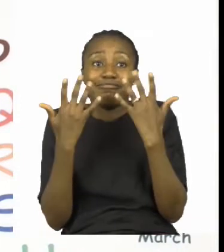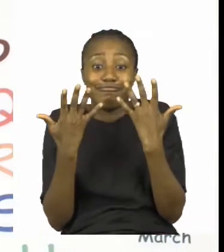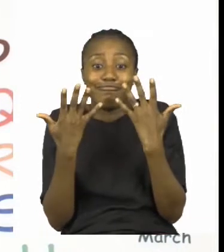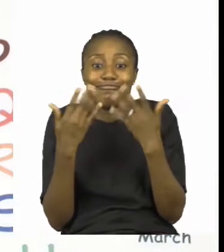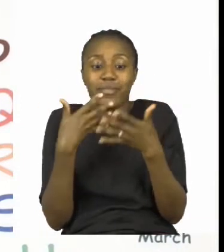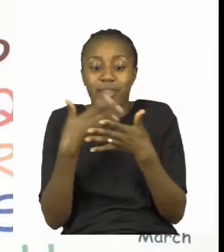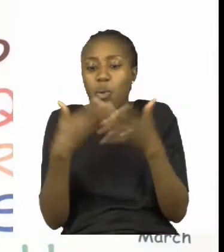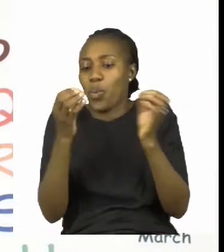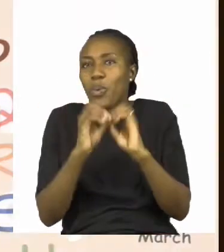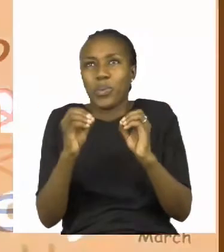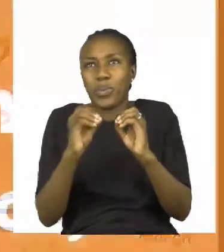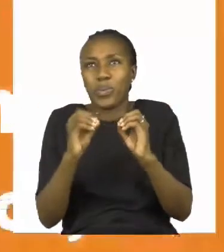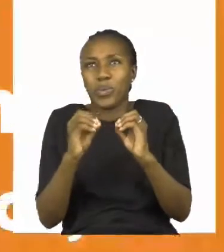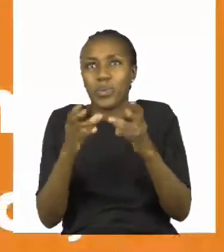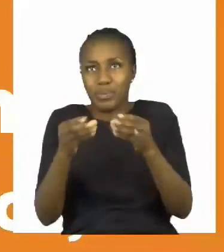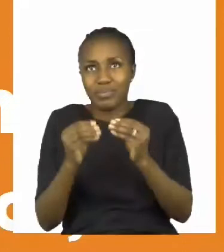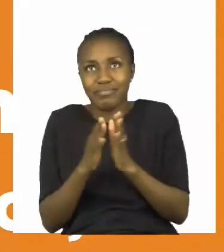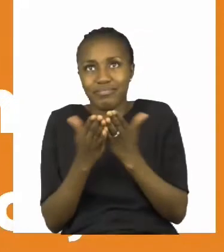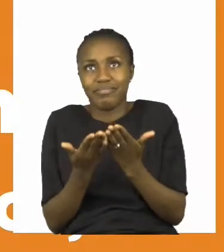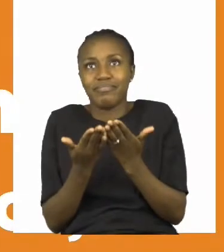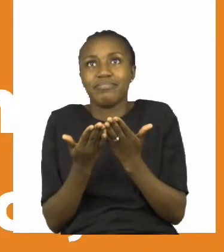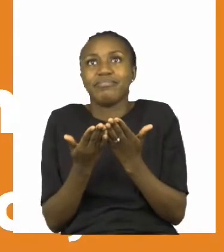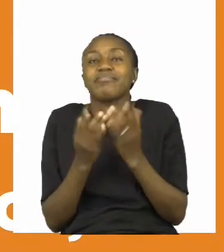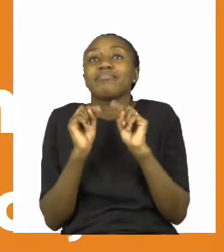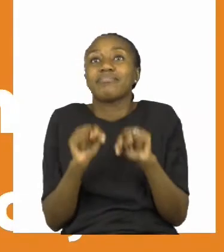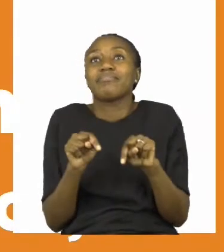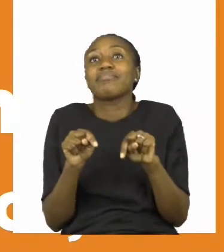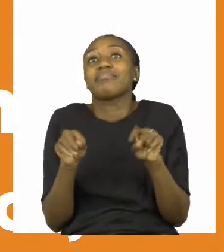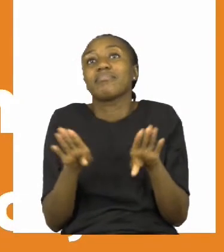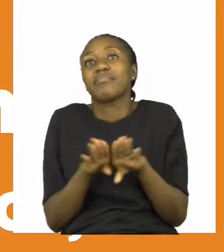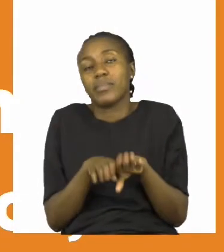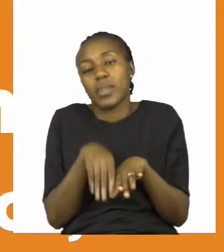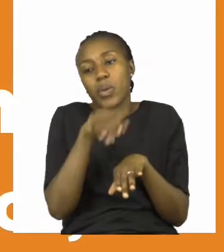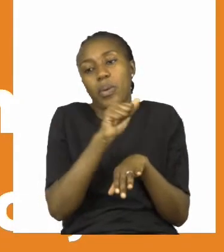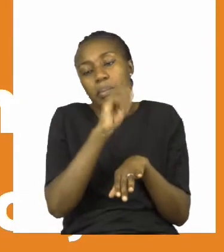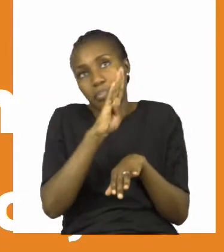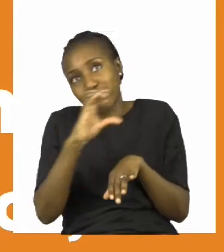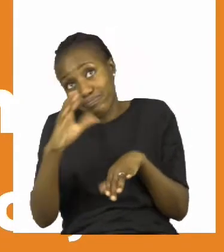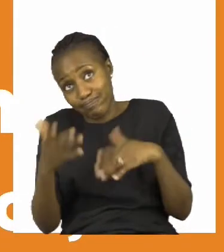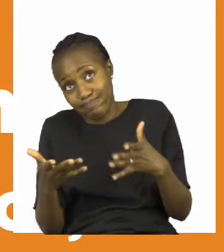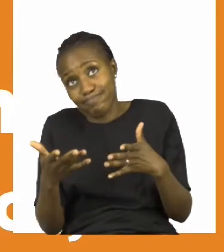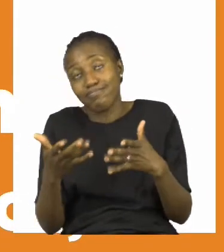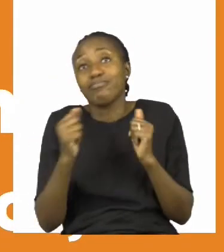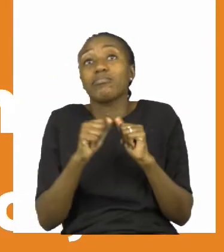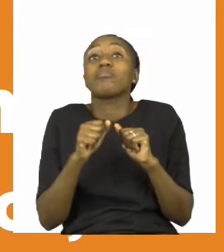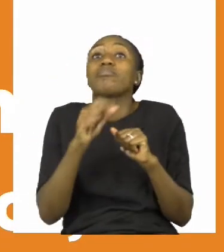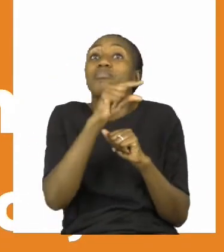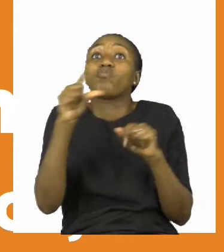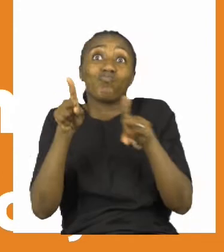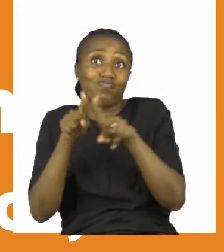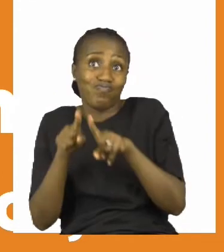dry before you touch anything else. For today's lesson, we will be doing phonics, rhyming